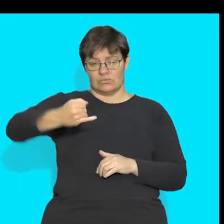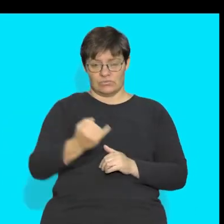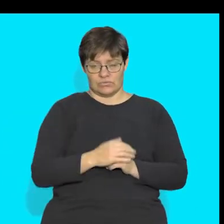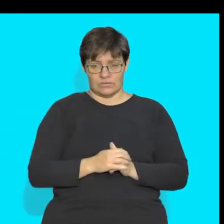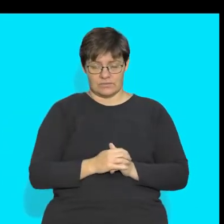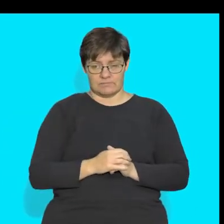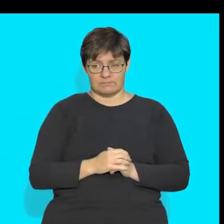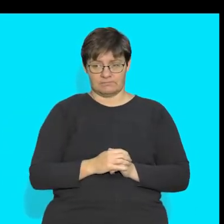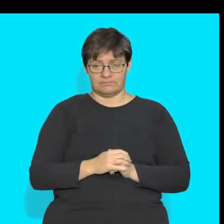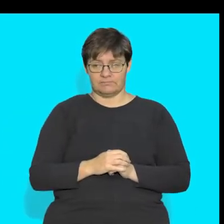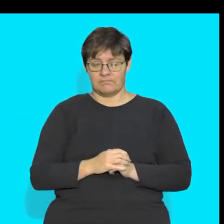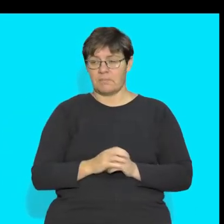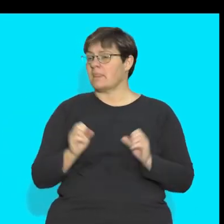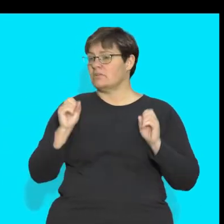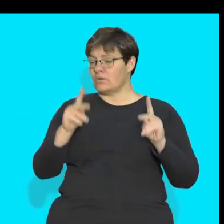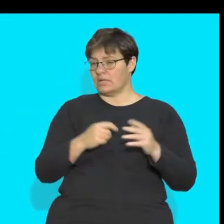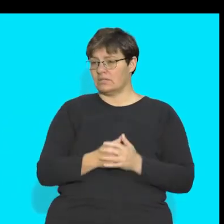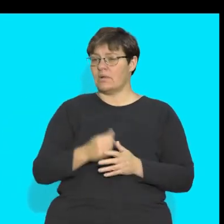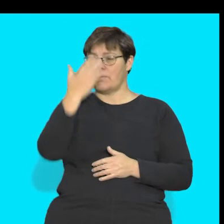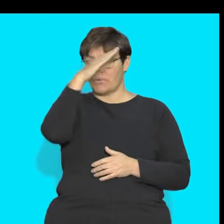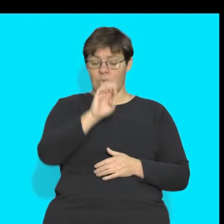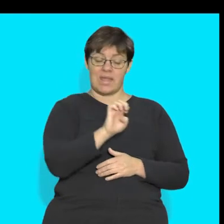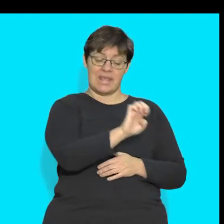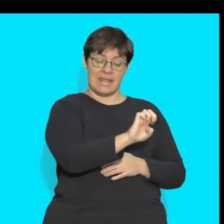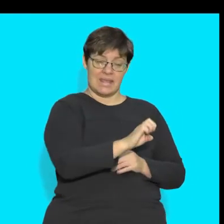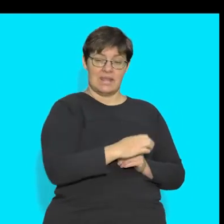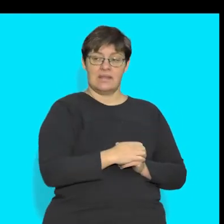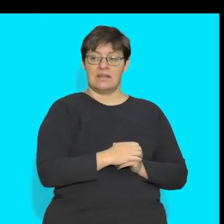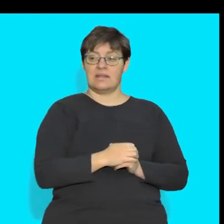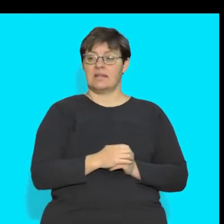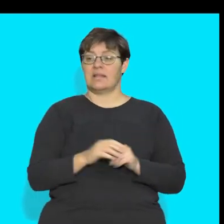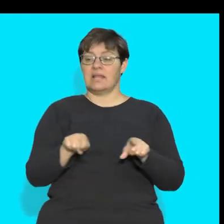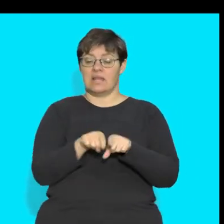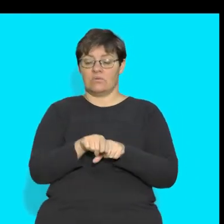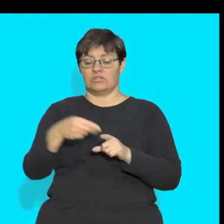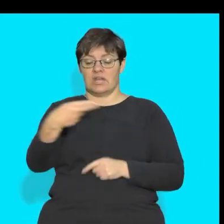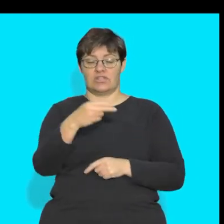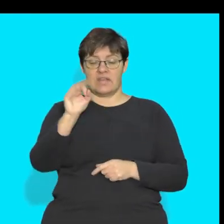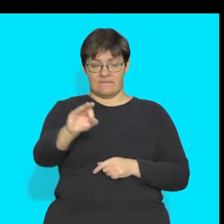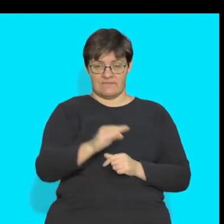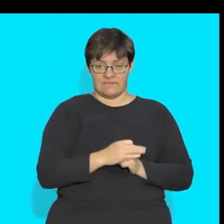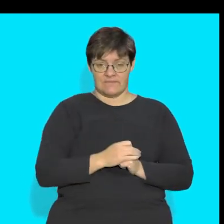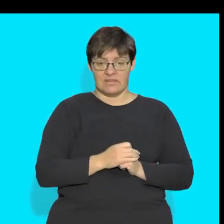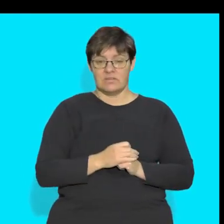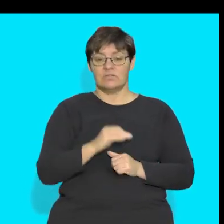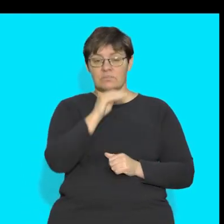So that's okay, and we know that E equals HF, so this